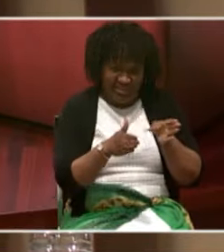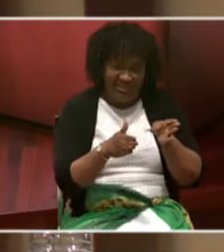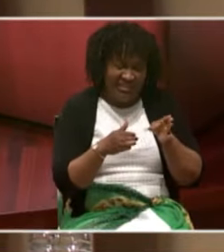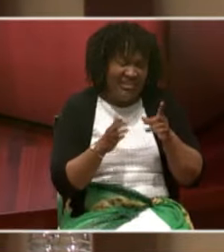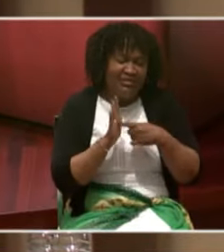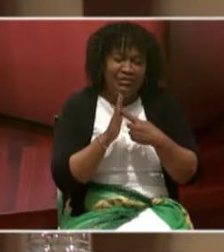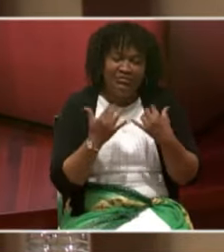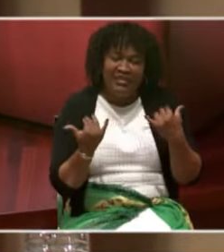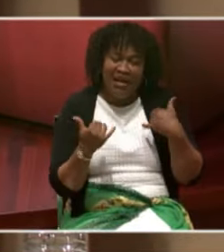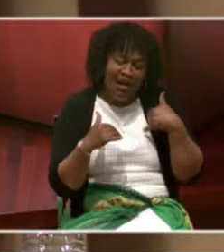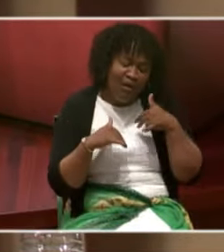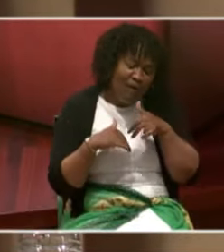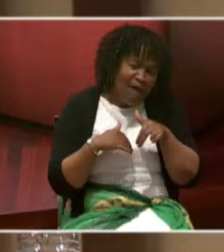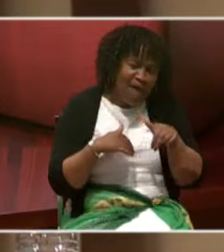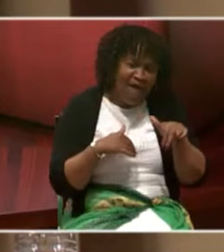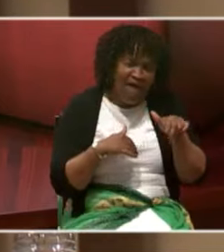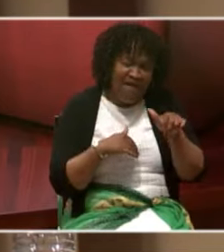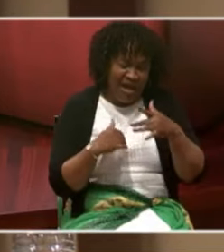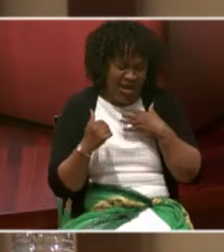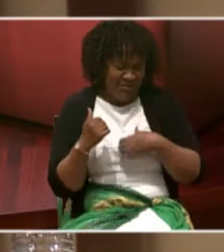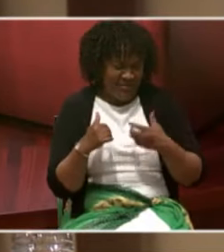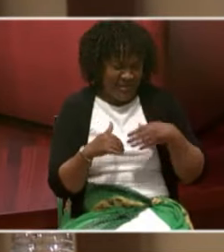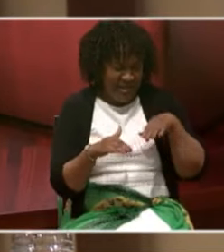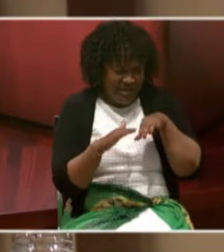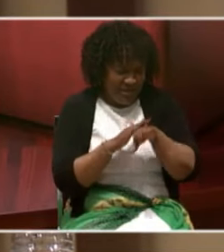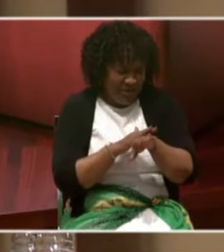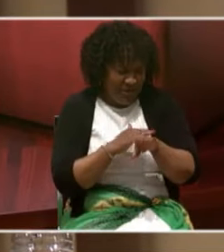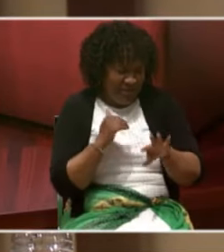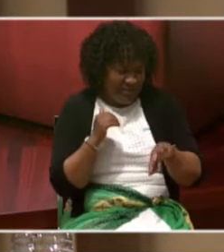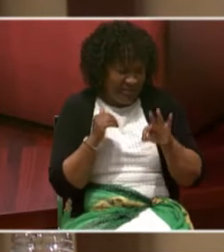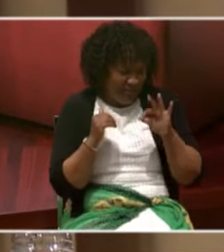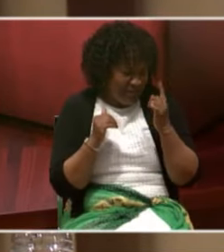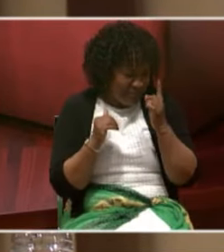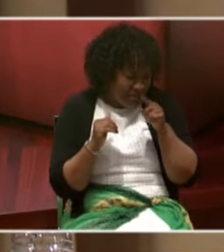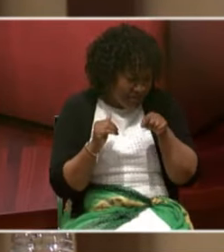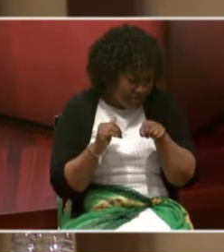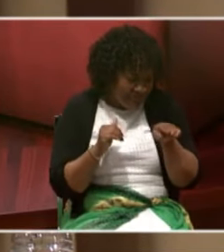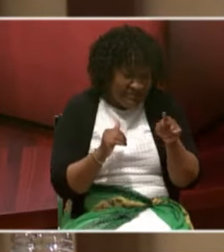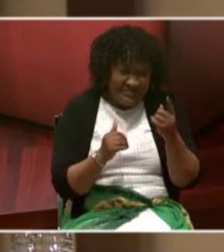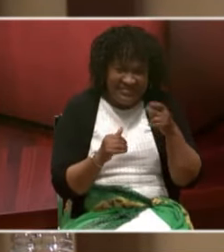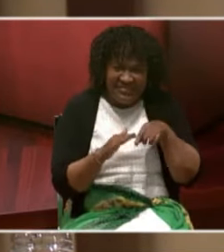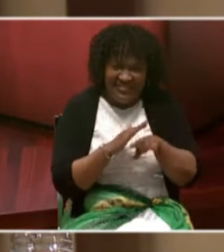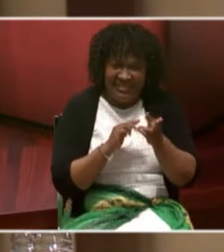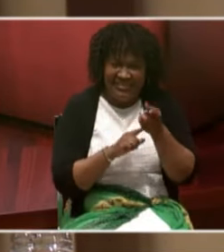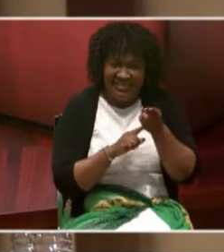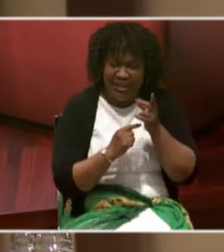that you you had some remarks that you were prepared to make, and